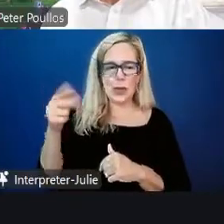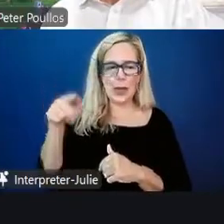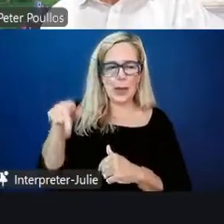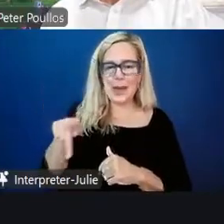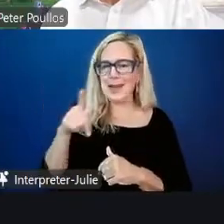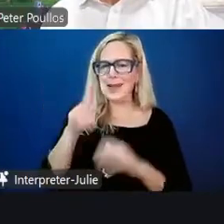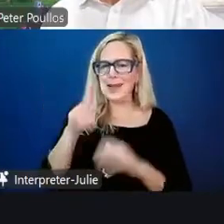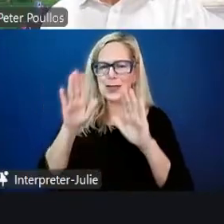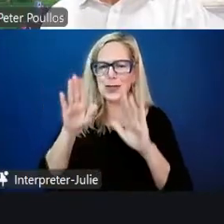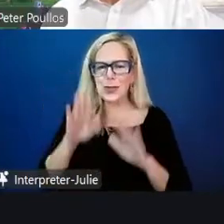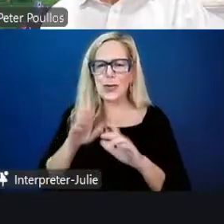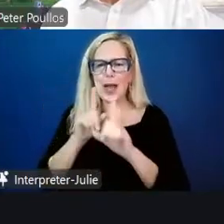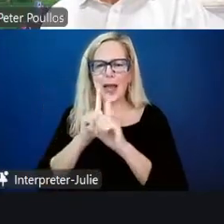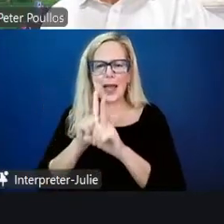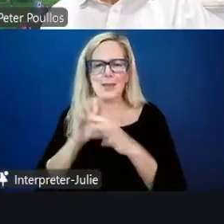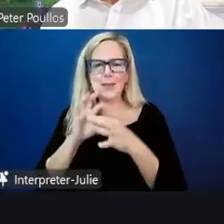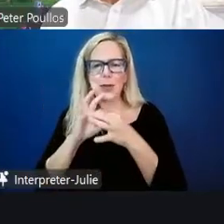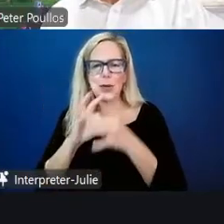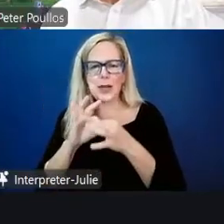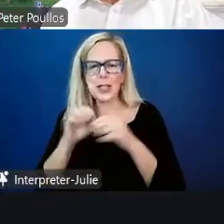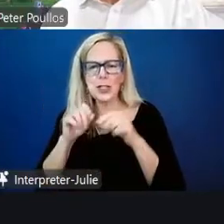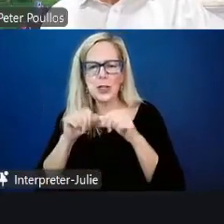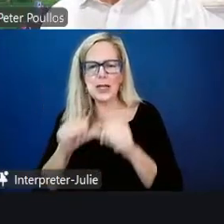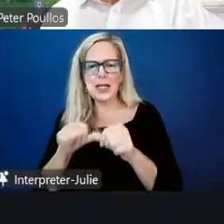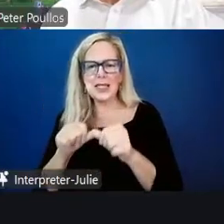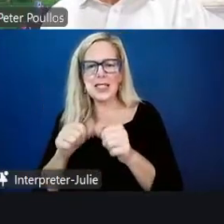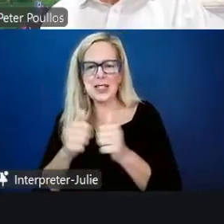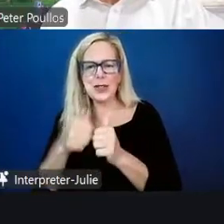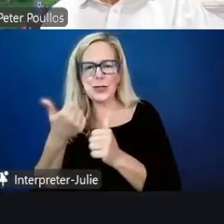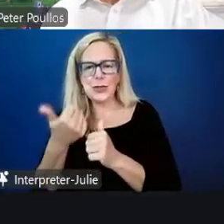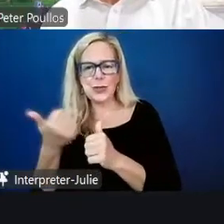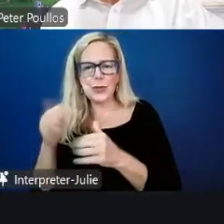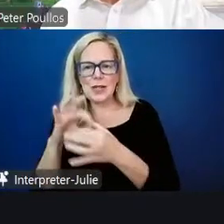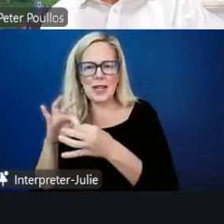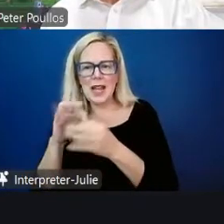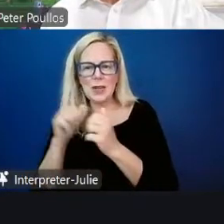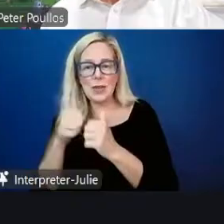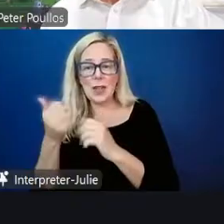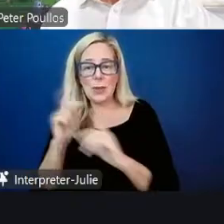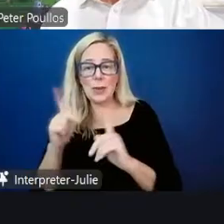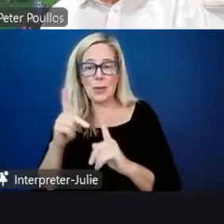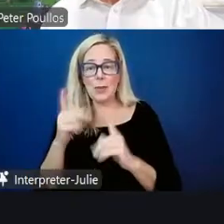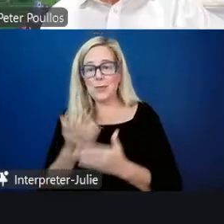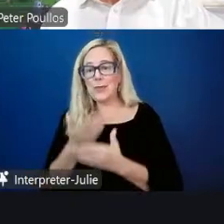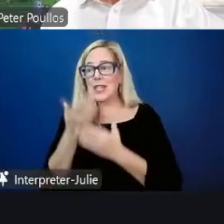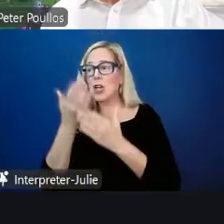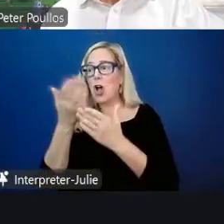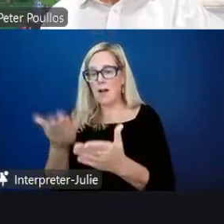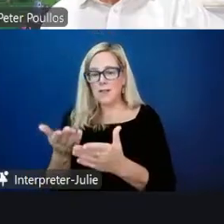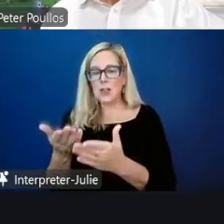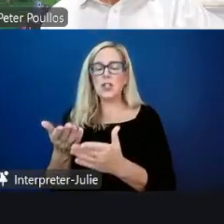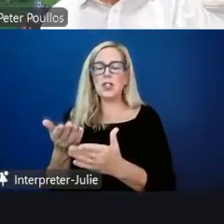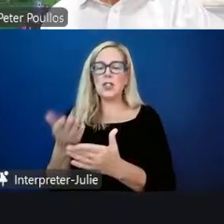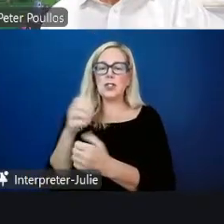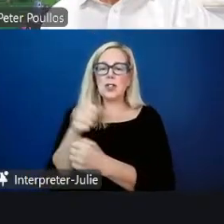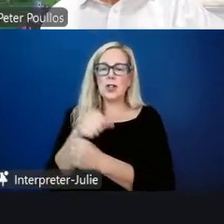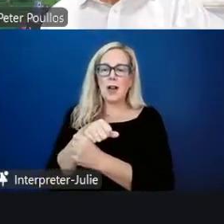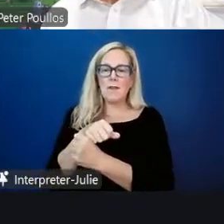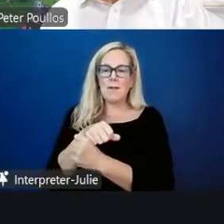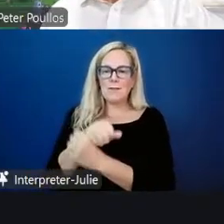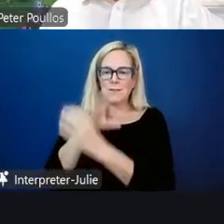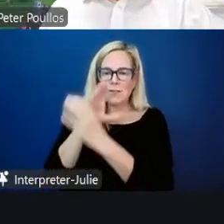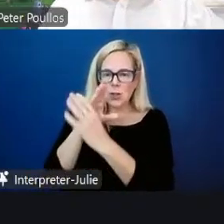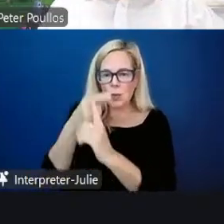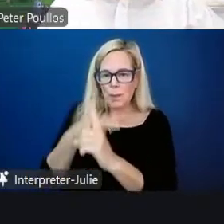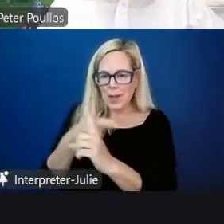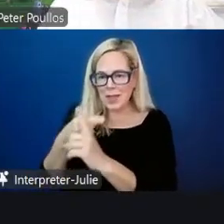continue those relationships and connect with other people. It offers, as Pete mentioned, virtual monthly meetings,